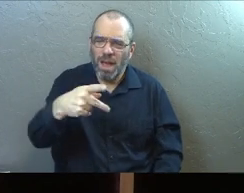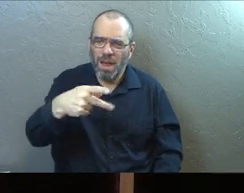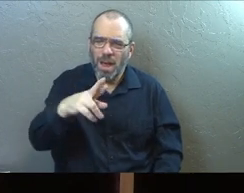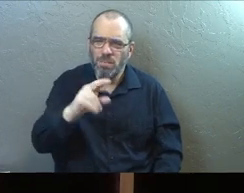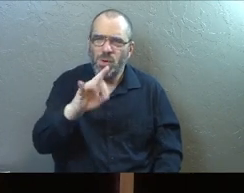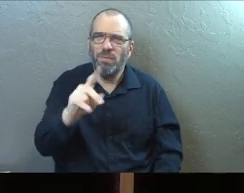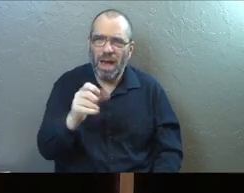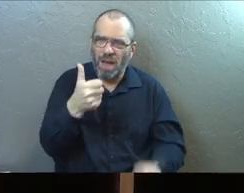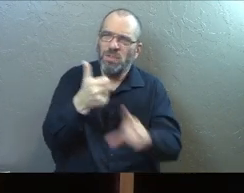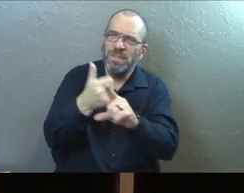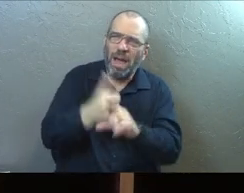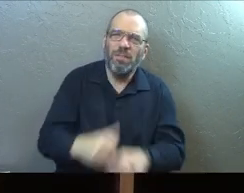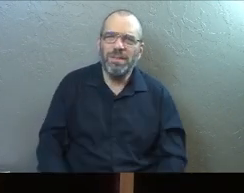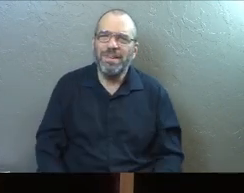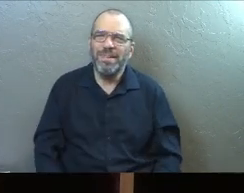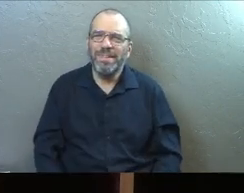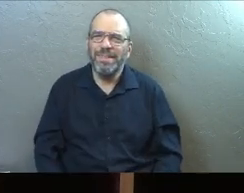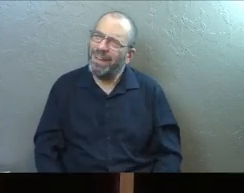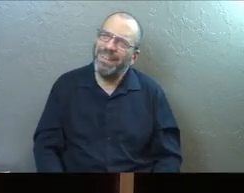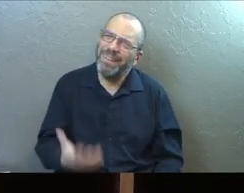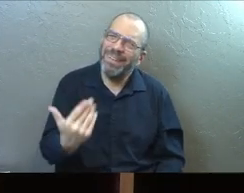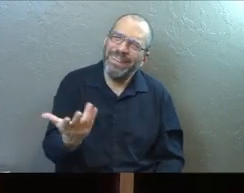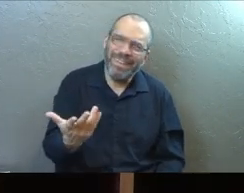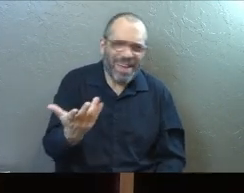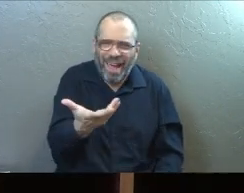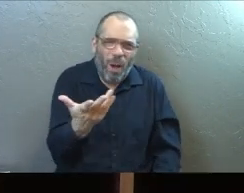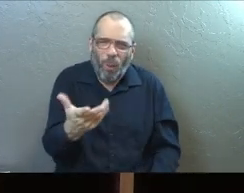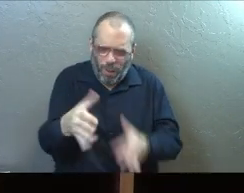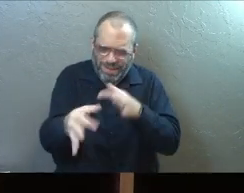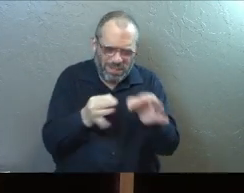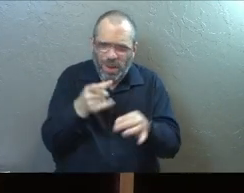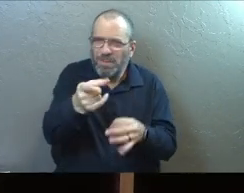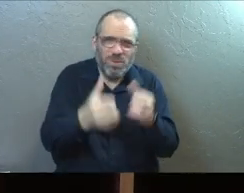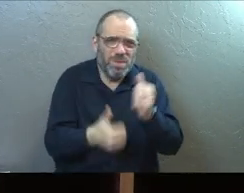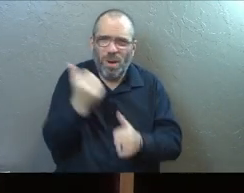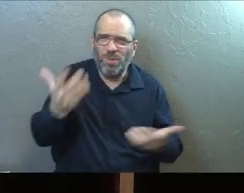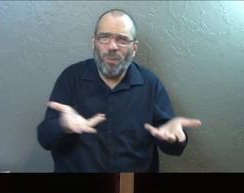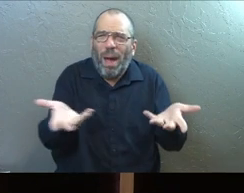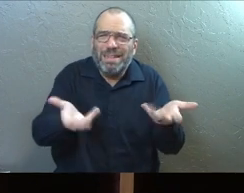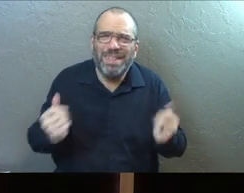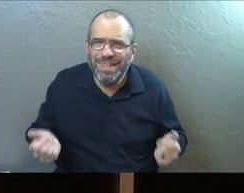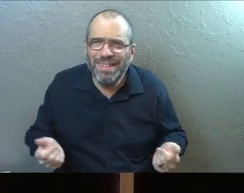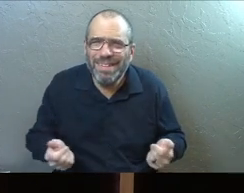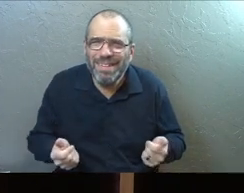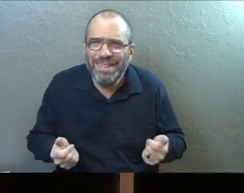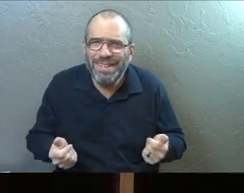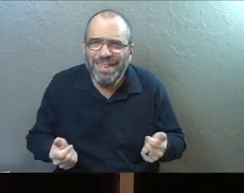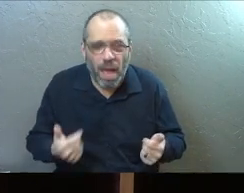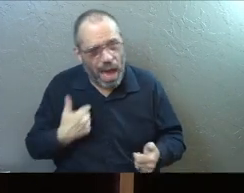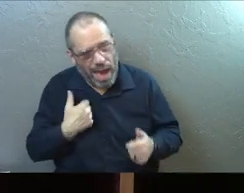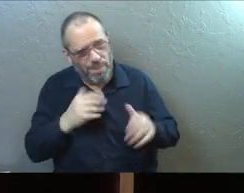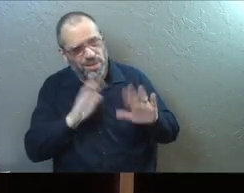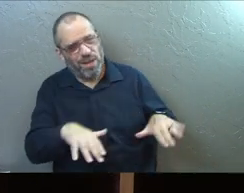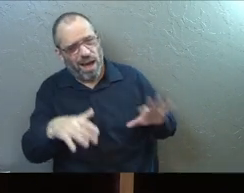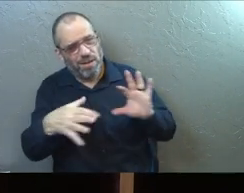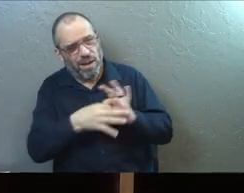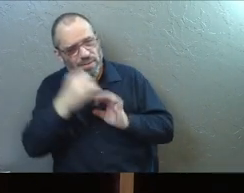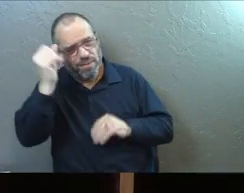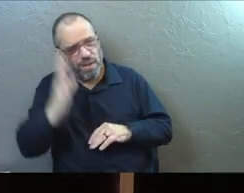and description of yourself? What describes you the most? I'm a child of